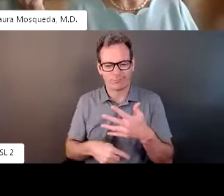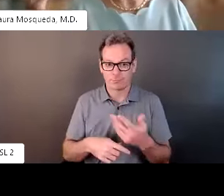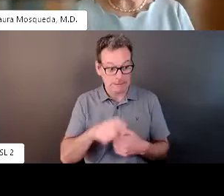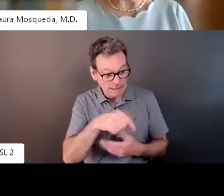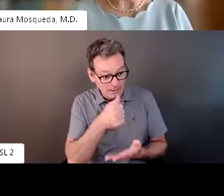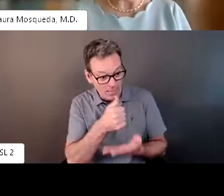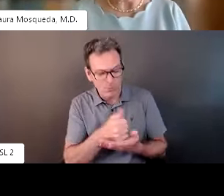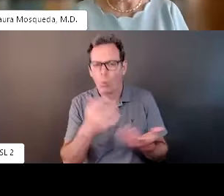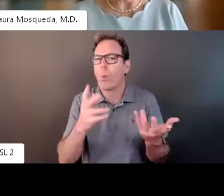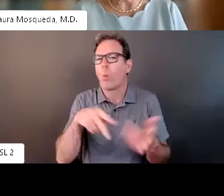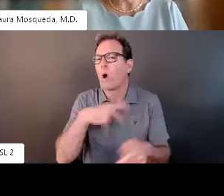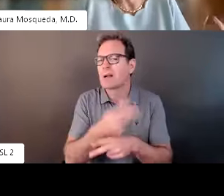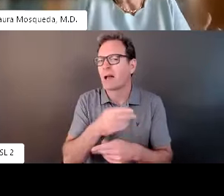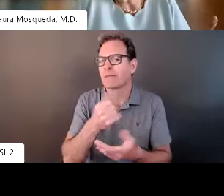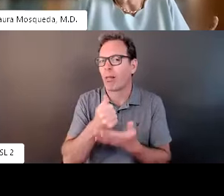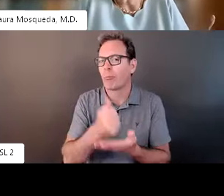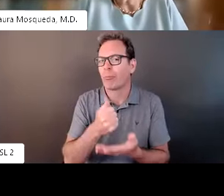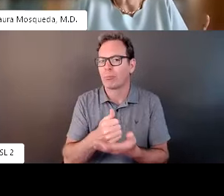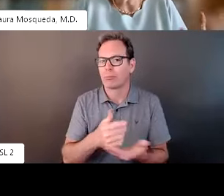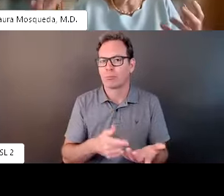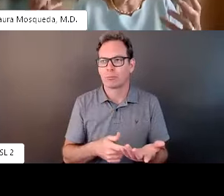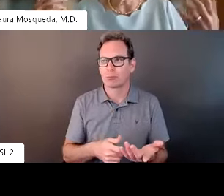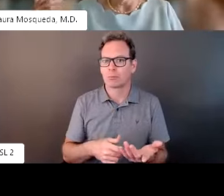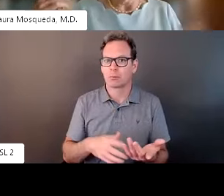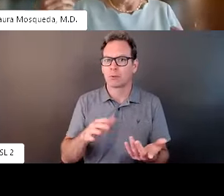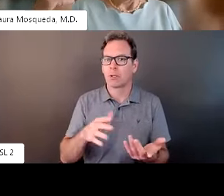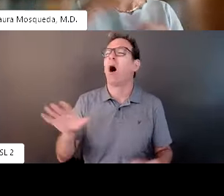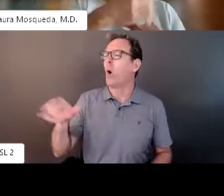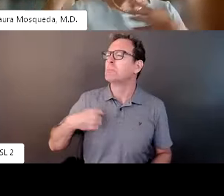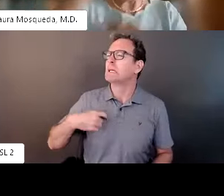if you need help, why? Because you might have trouble getting dressed because